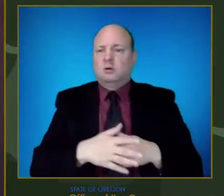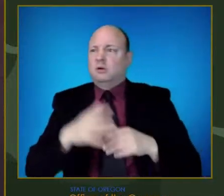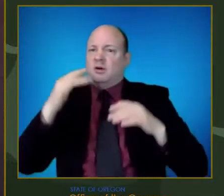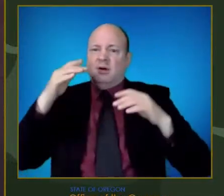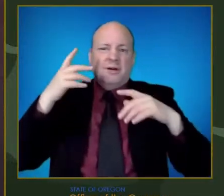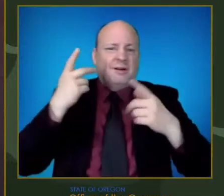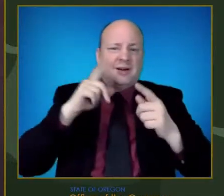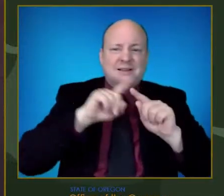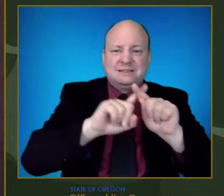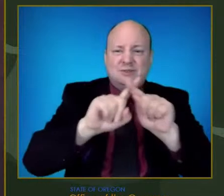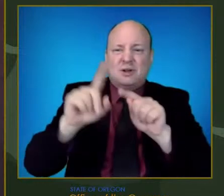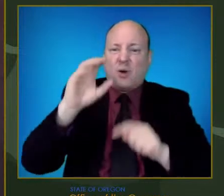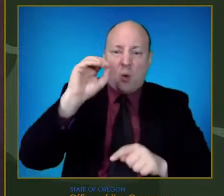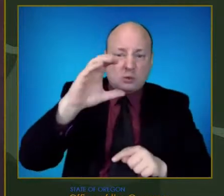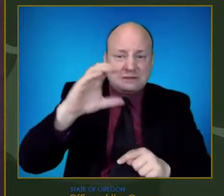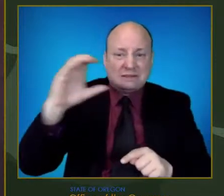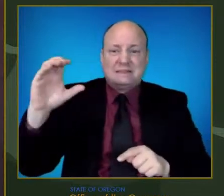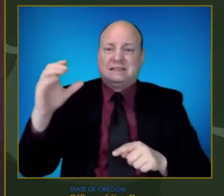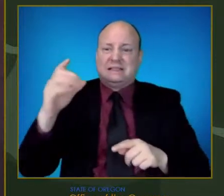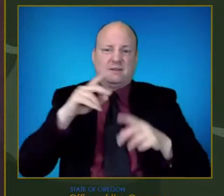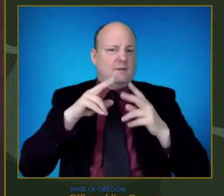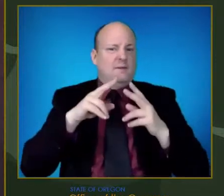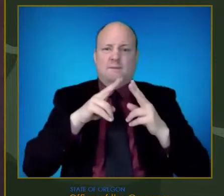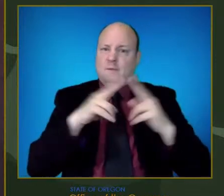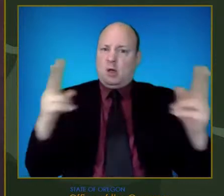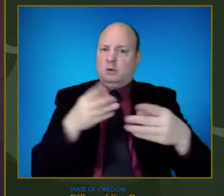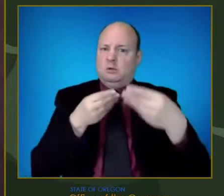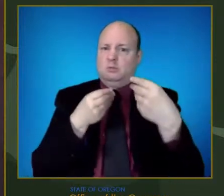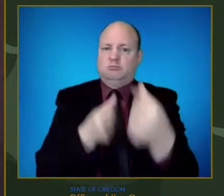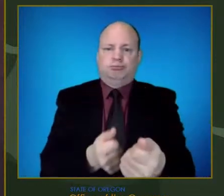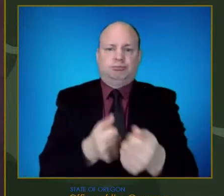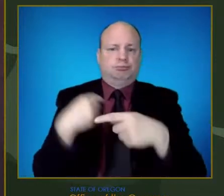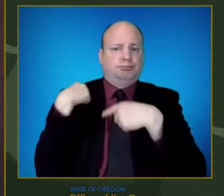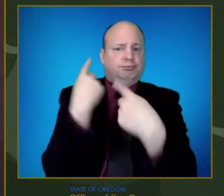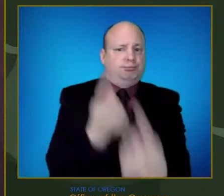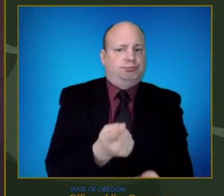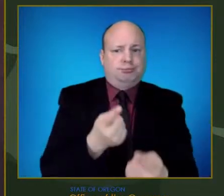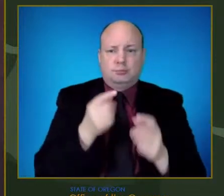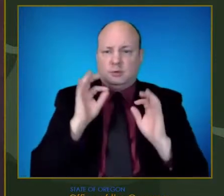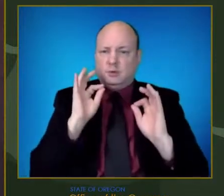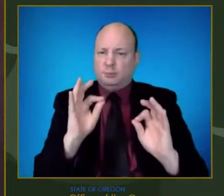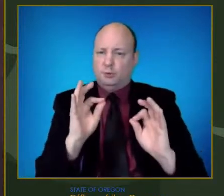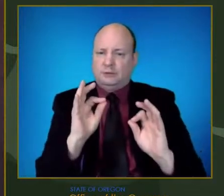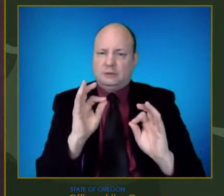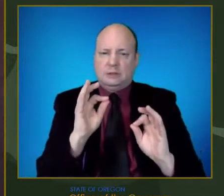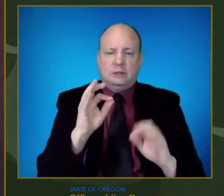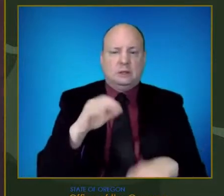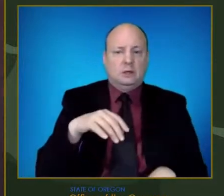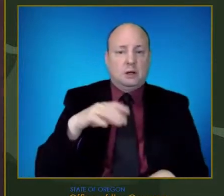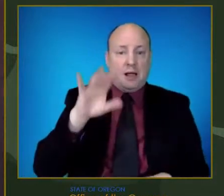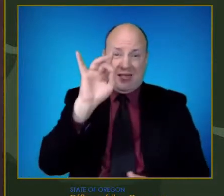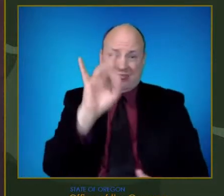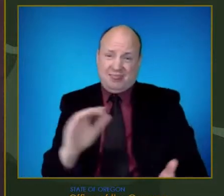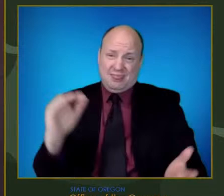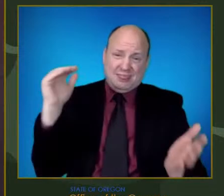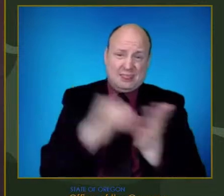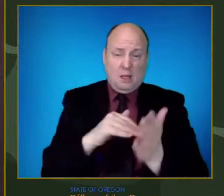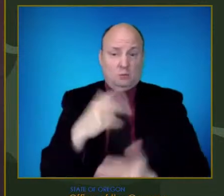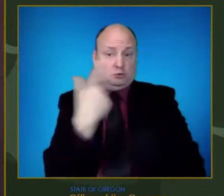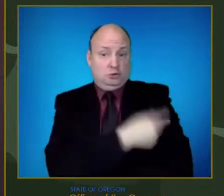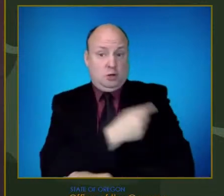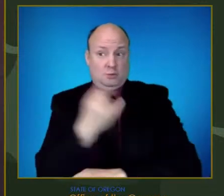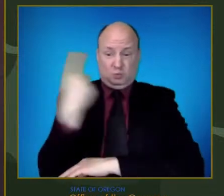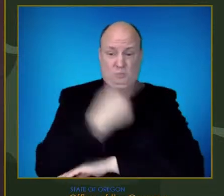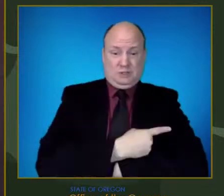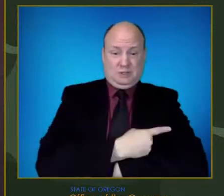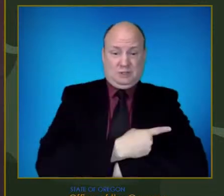speedy and efficient. One day this week, they administered over 8,000 vaccinations, which we